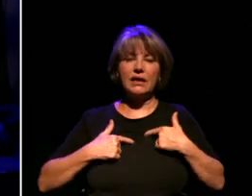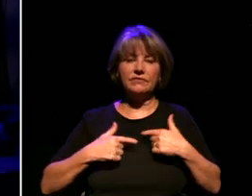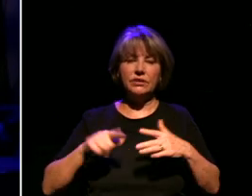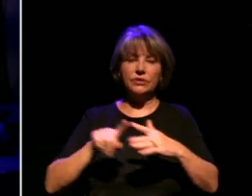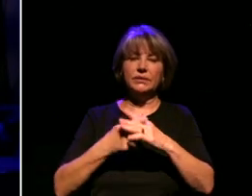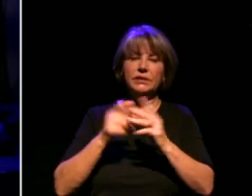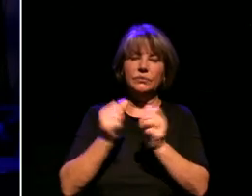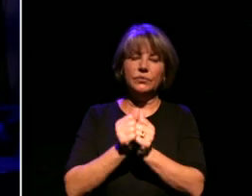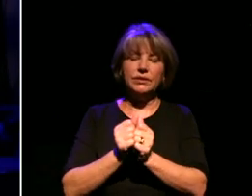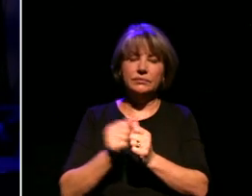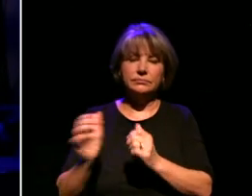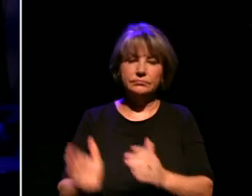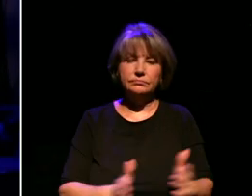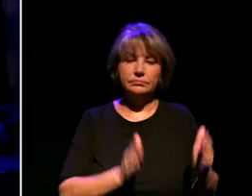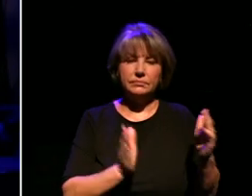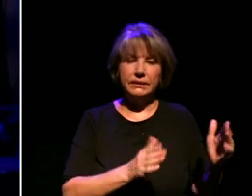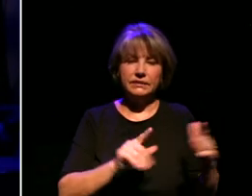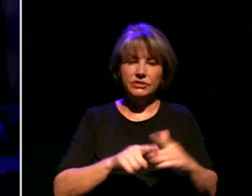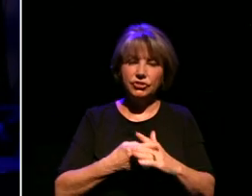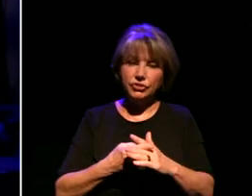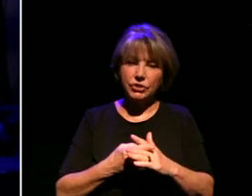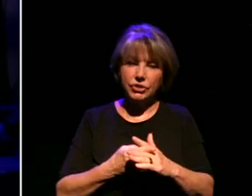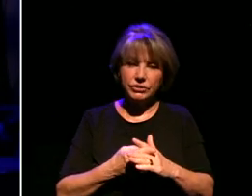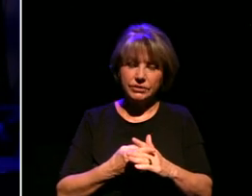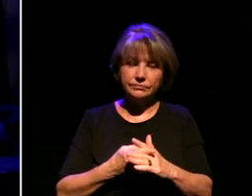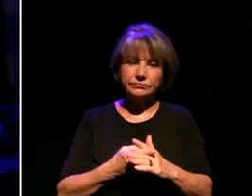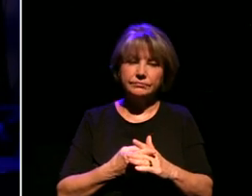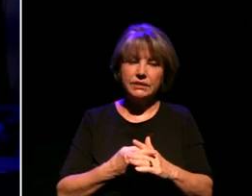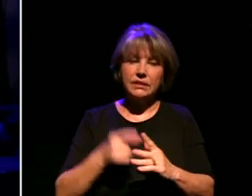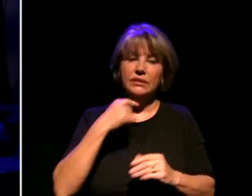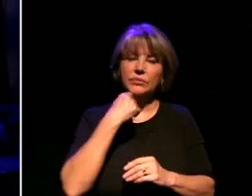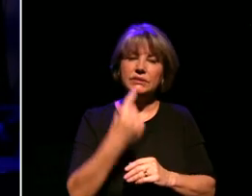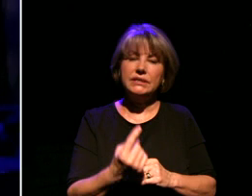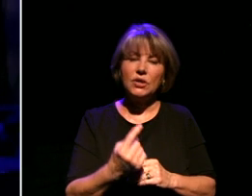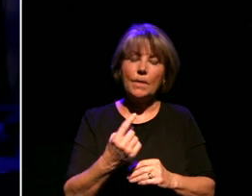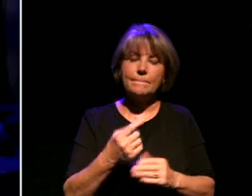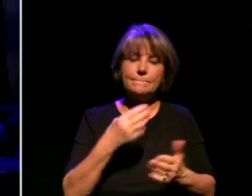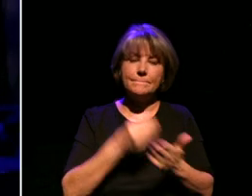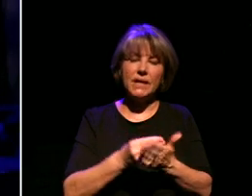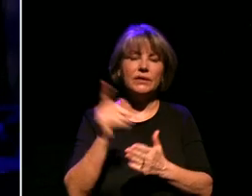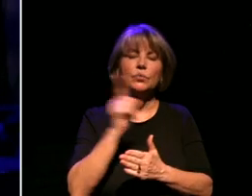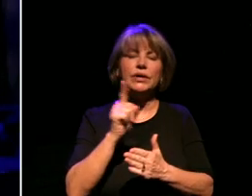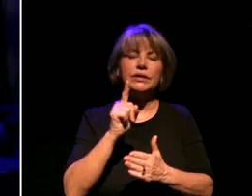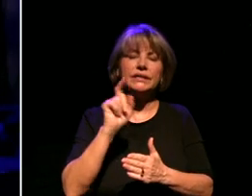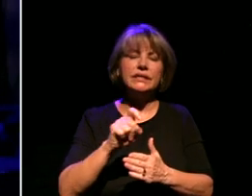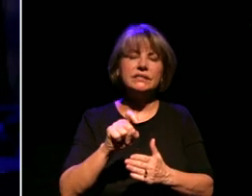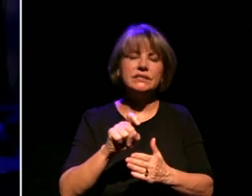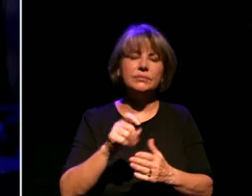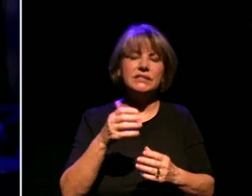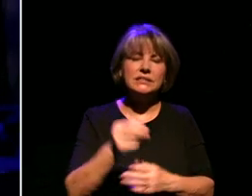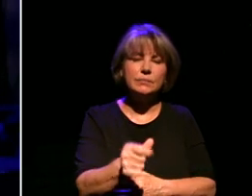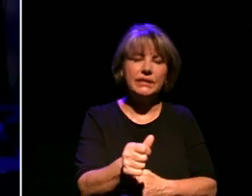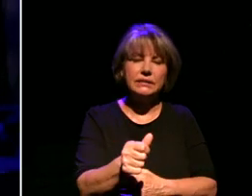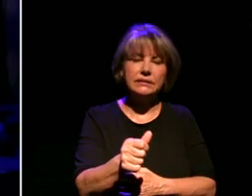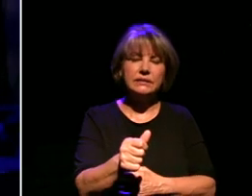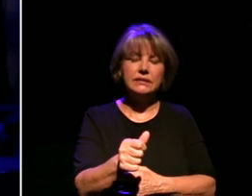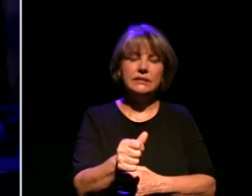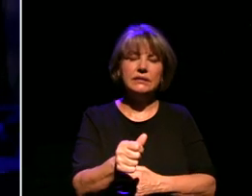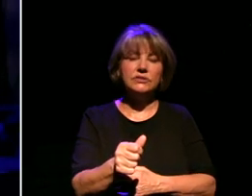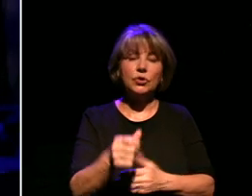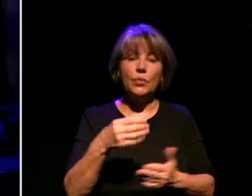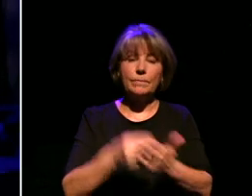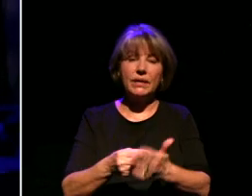plan, to start with a plan that will tell money where it needs to go so that it won't tell